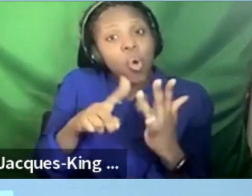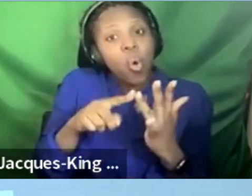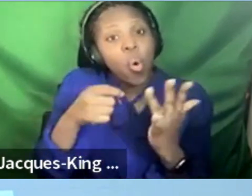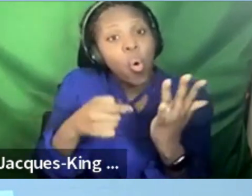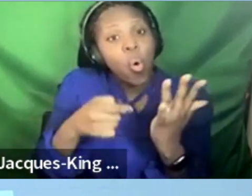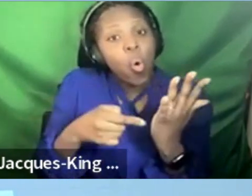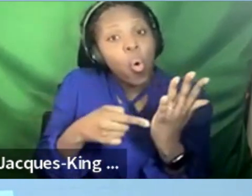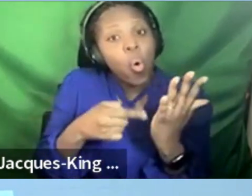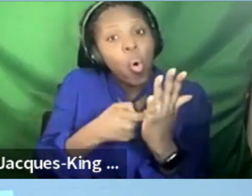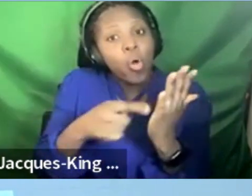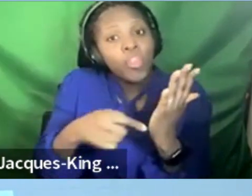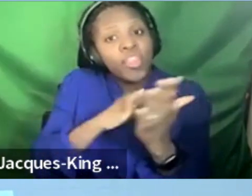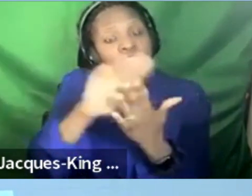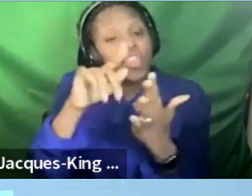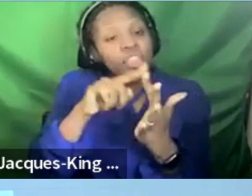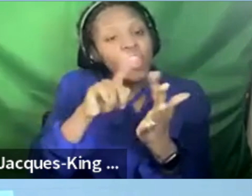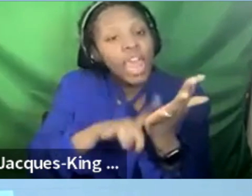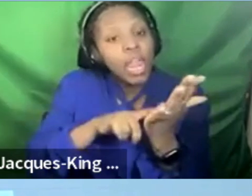and